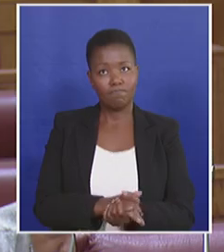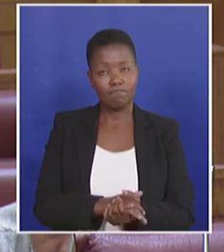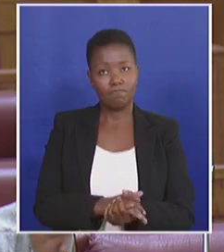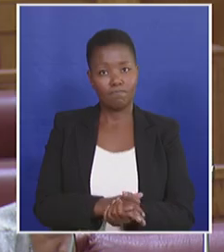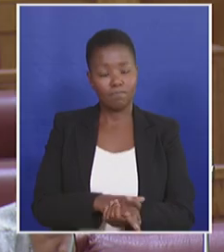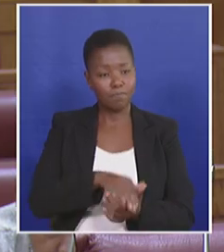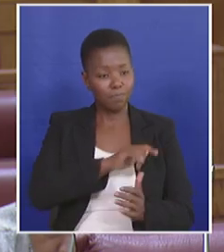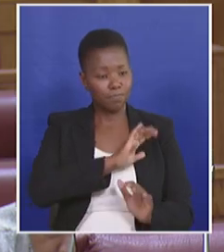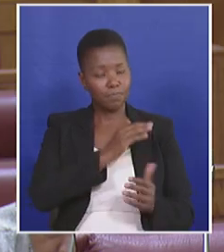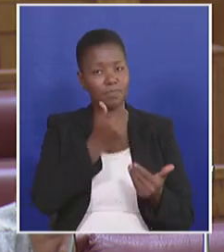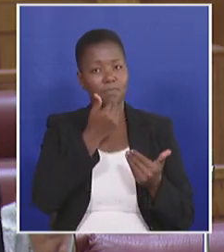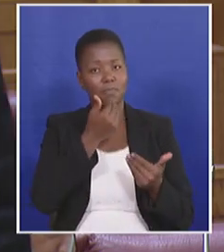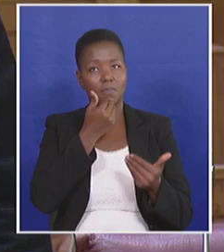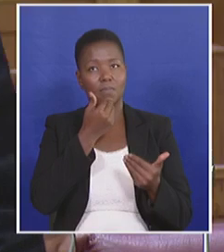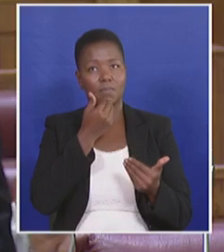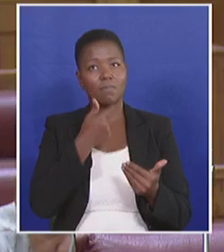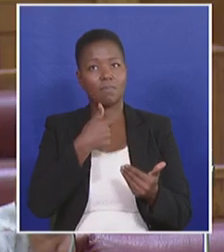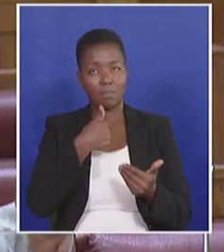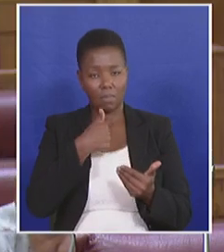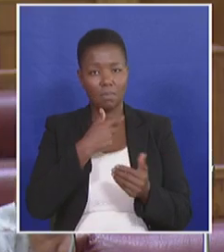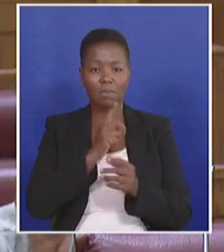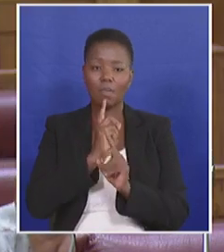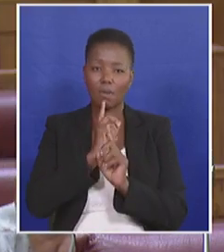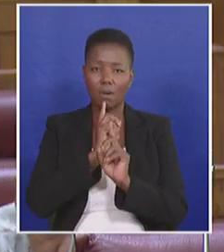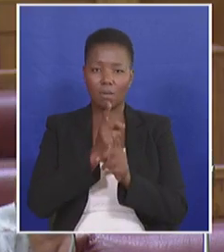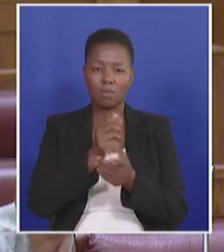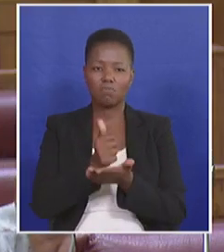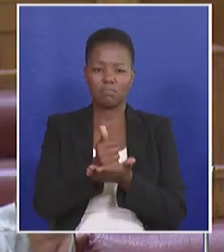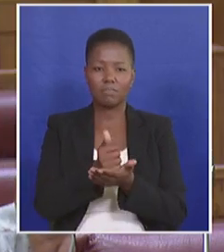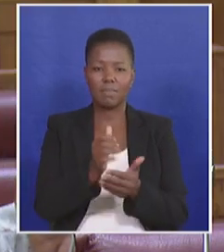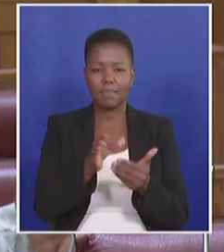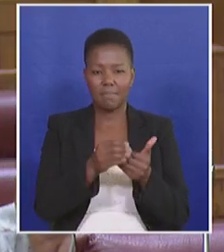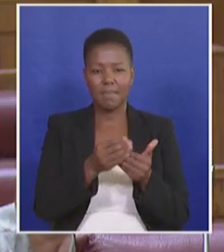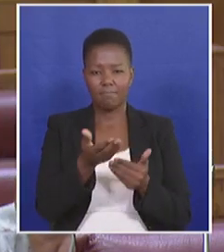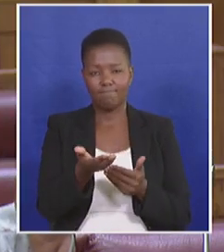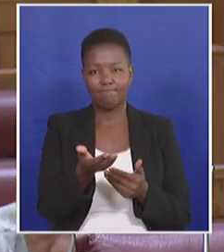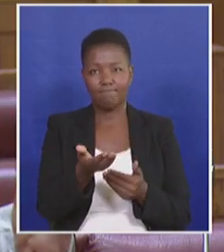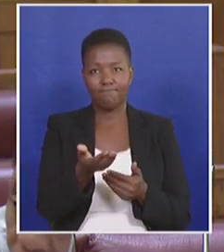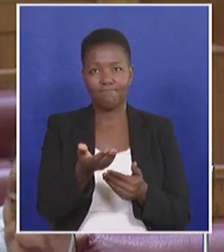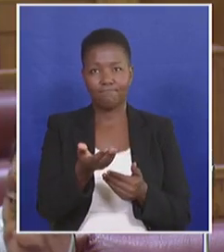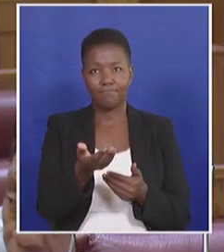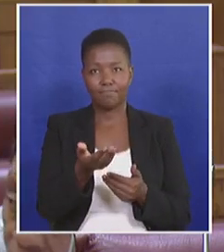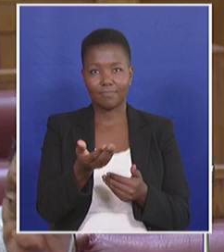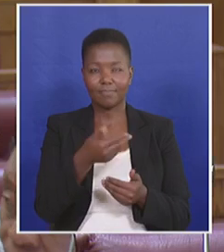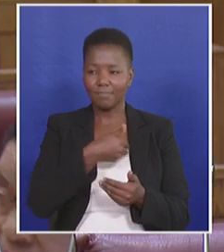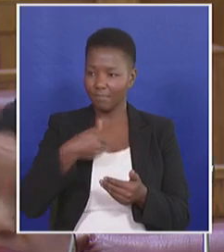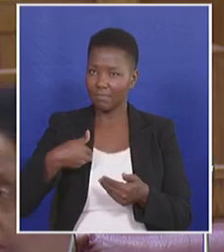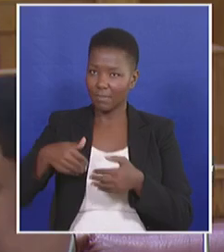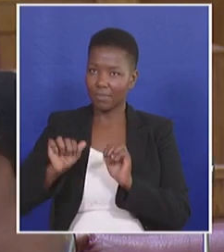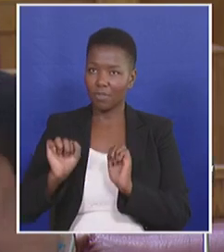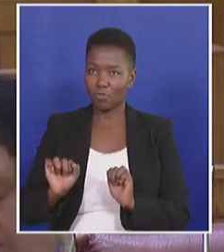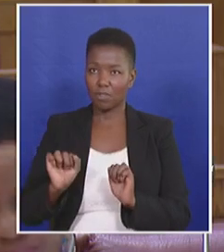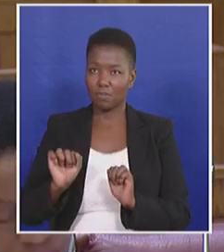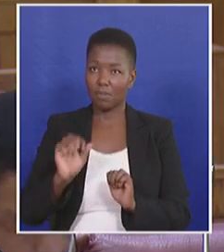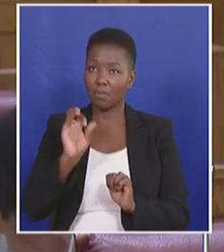very much. No, I will attempt to assist the honourable member, Madam Chairperson, if